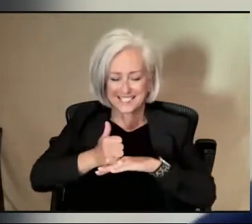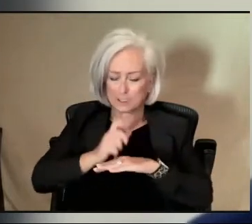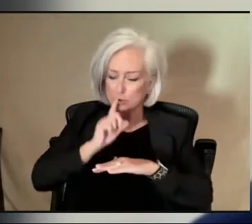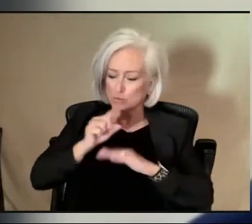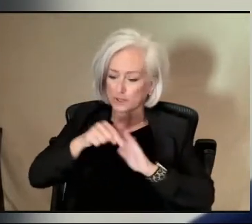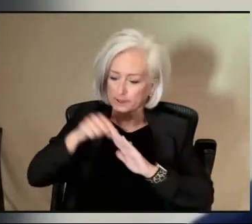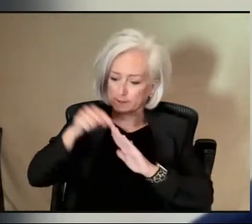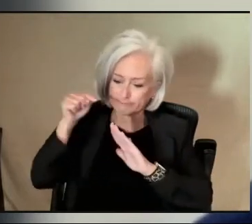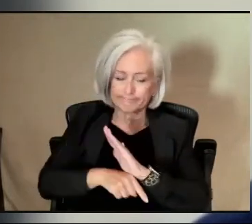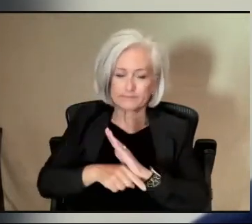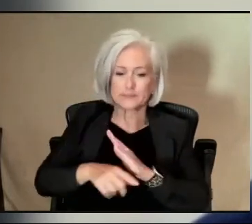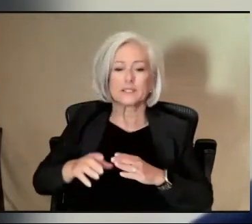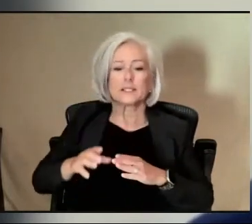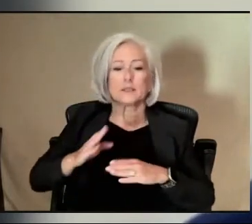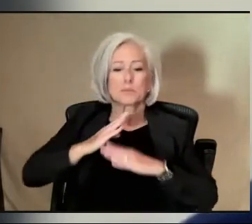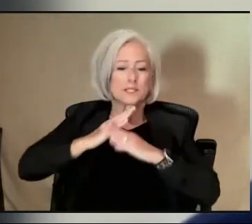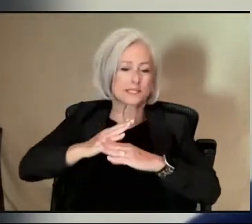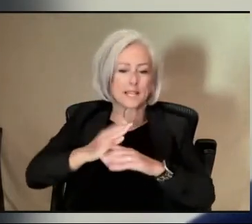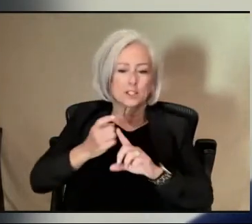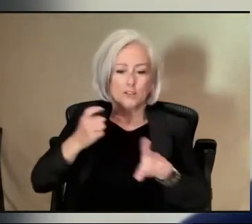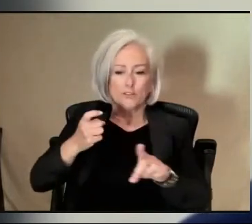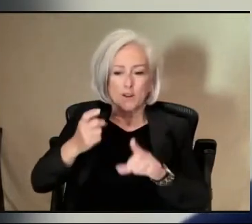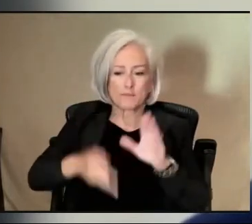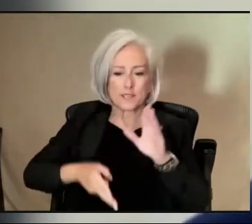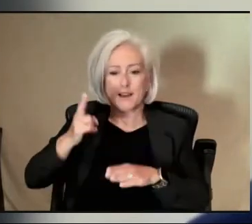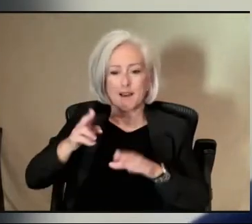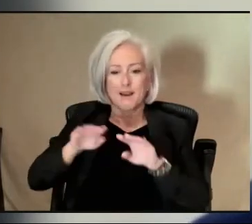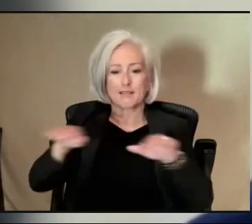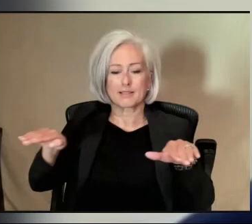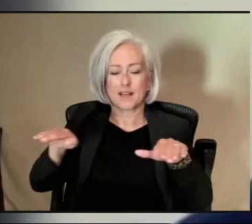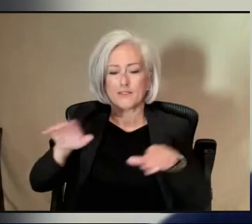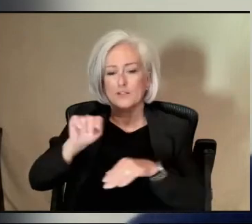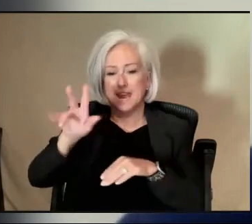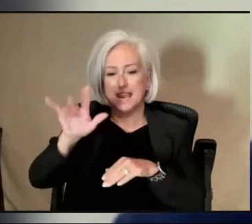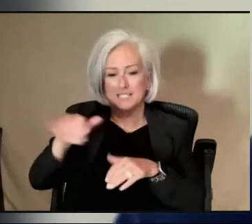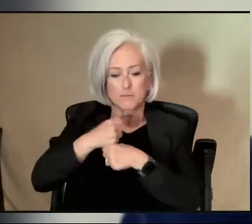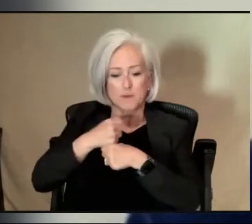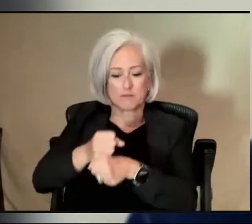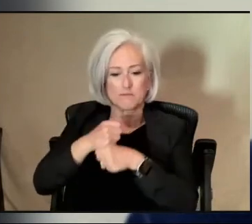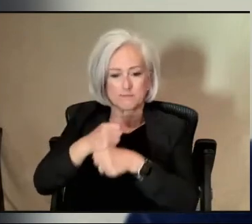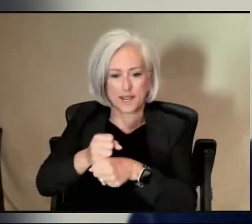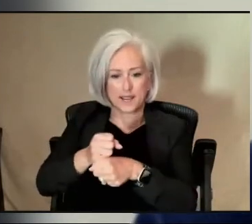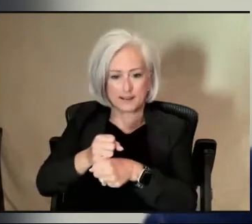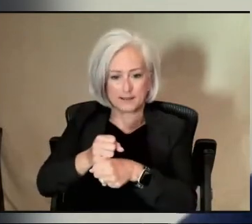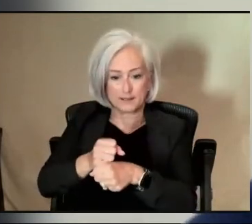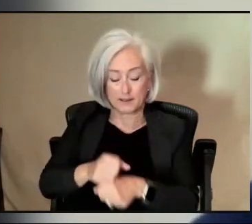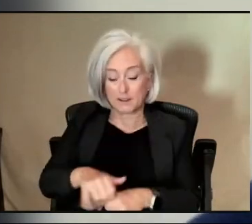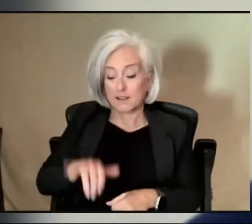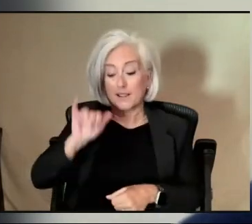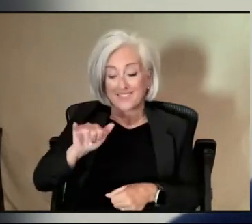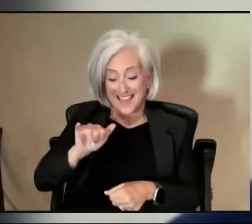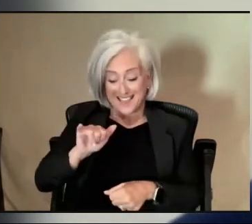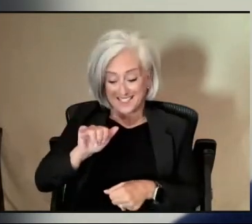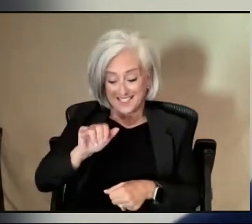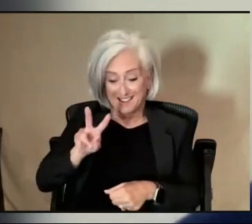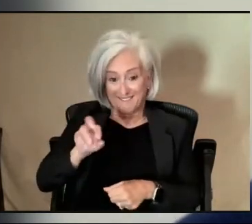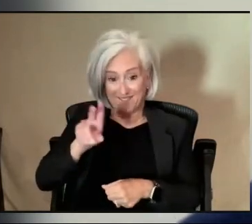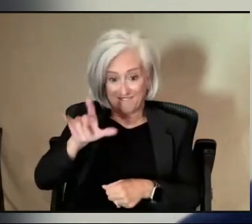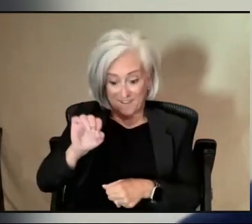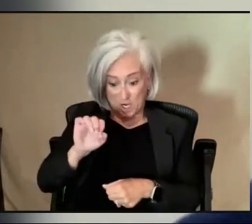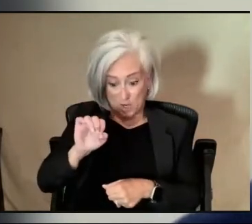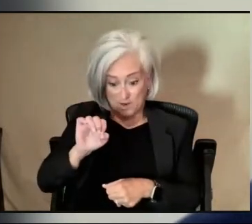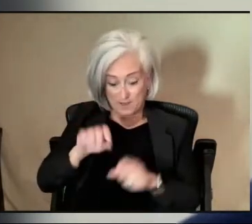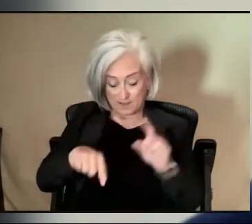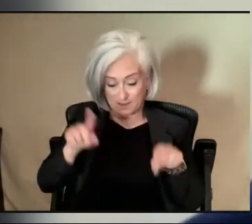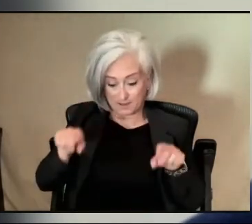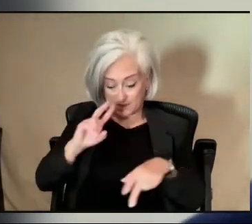levels of antibody that are produced. And as the variants evolve, they are variants, but they're still